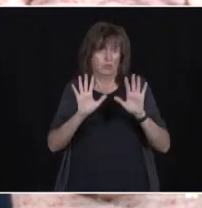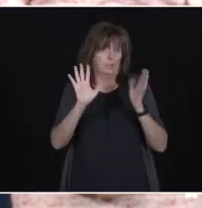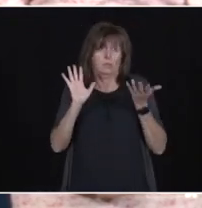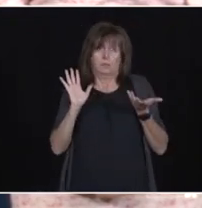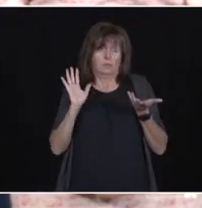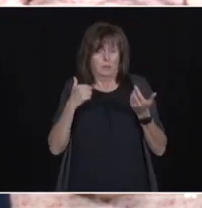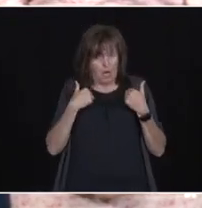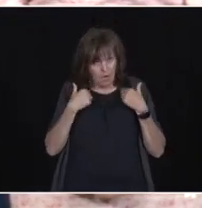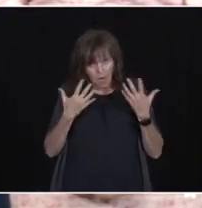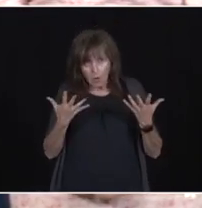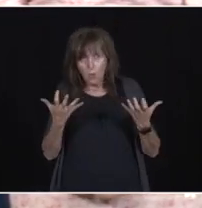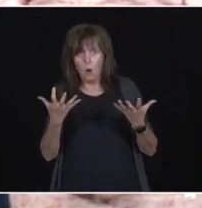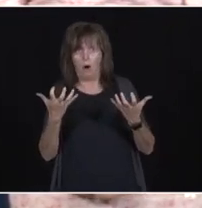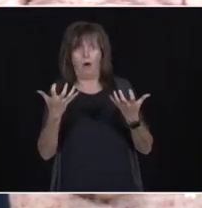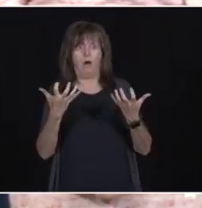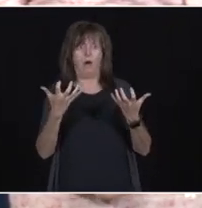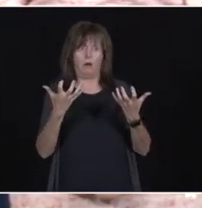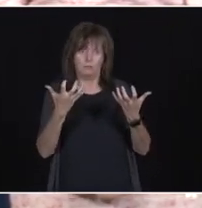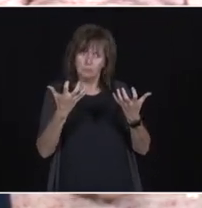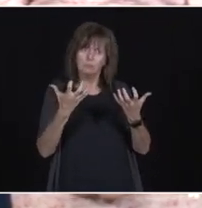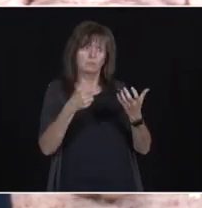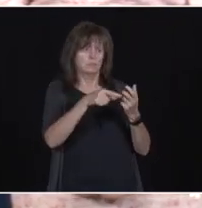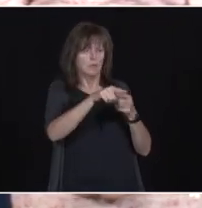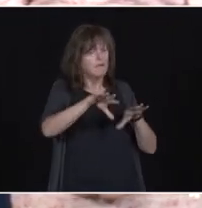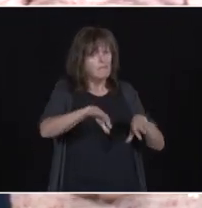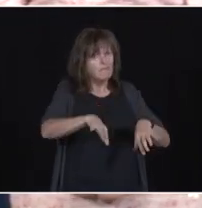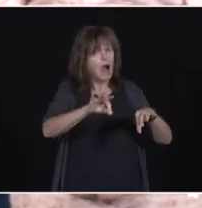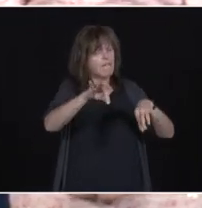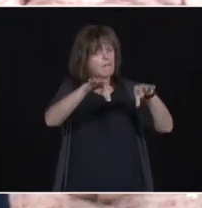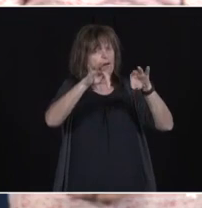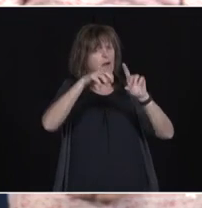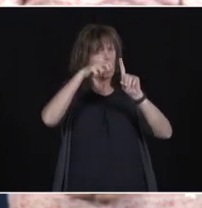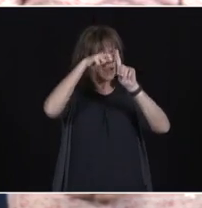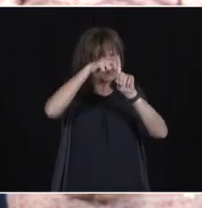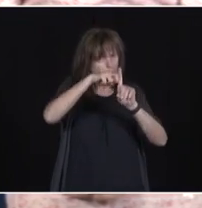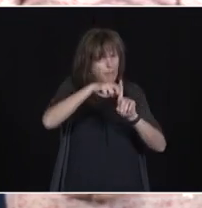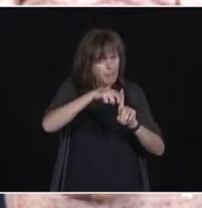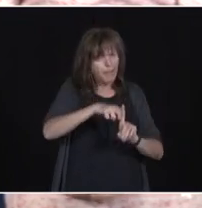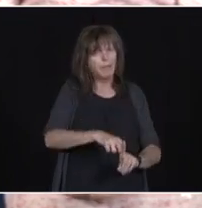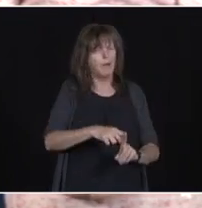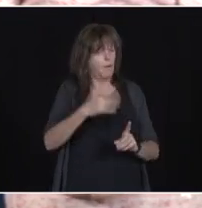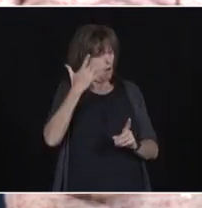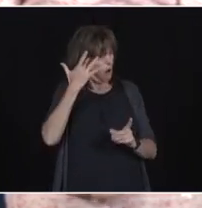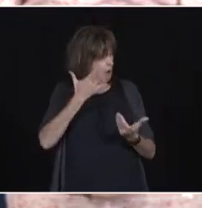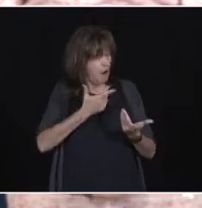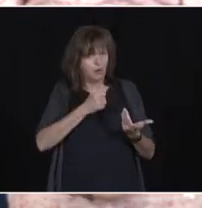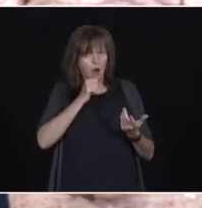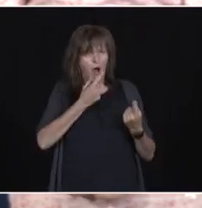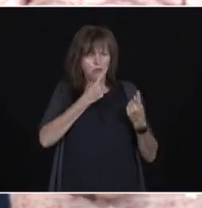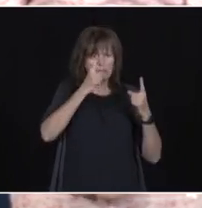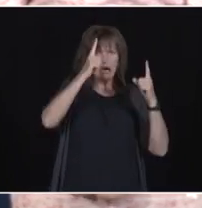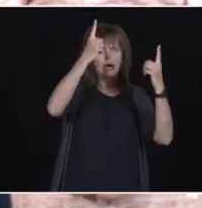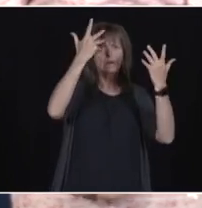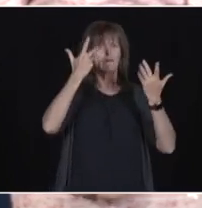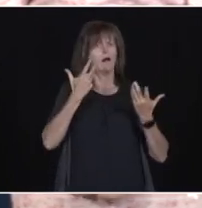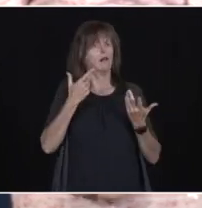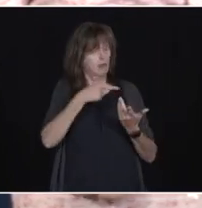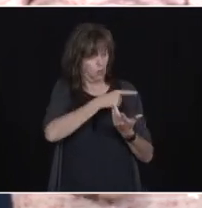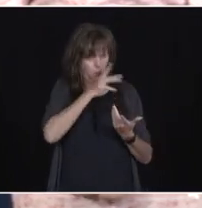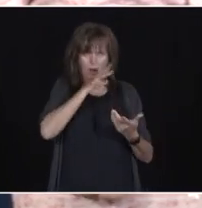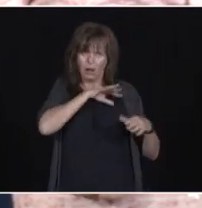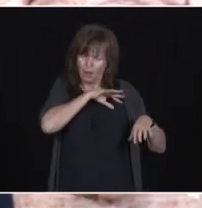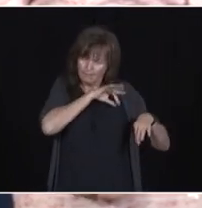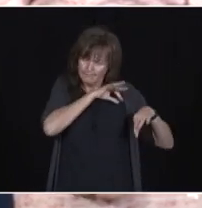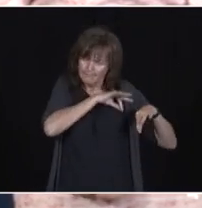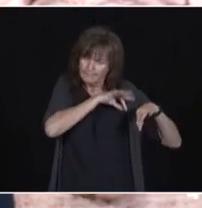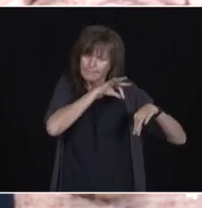me, and the families, and the patients. And we're going to get the answers. But again, sorry, Christine, I'm going to pass it back over to